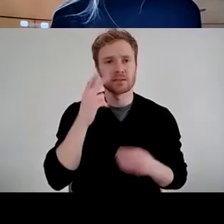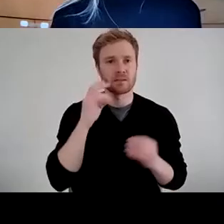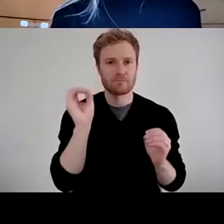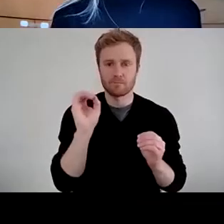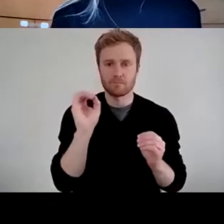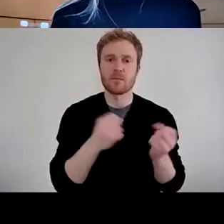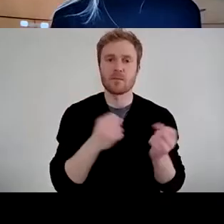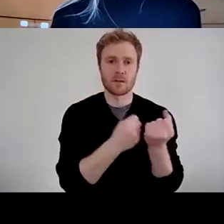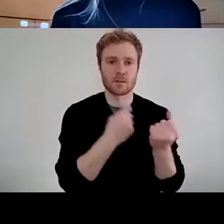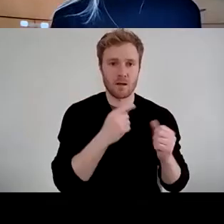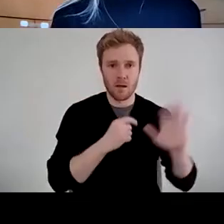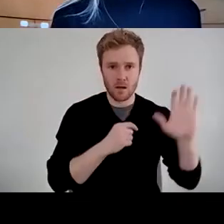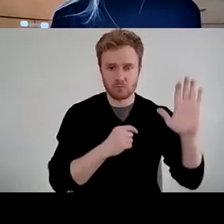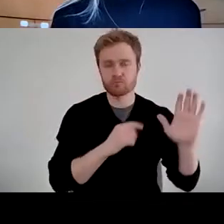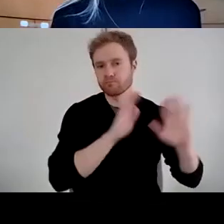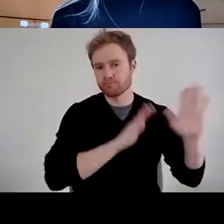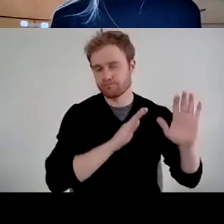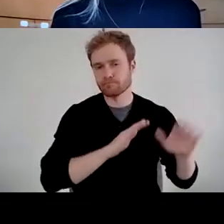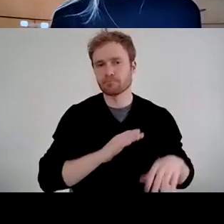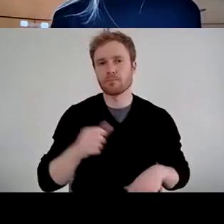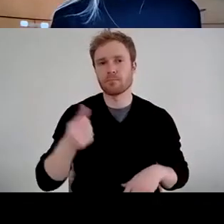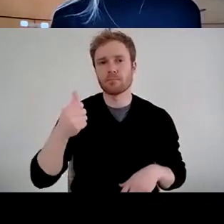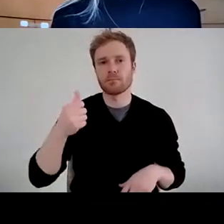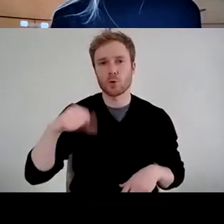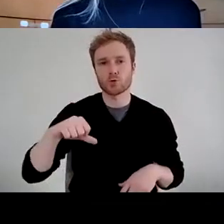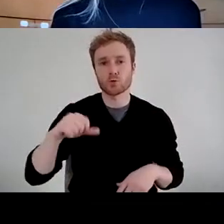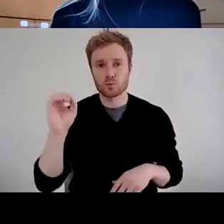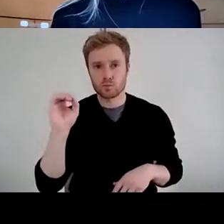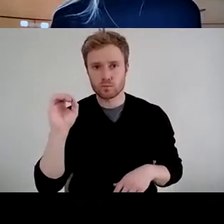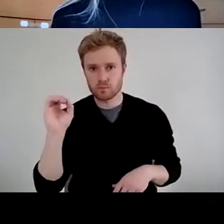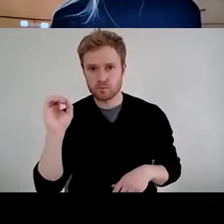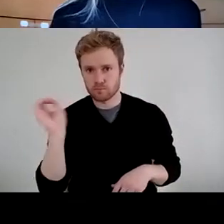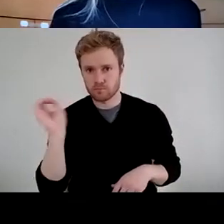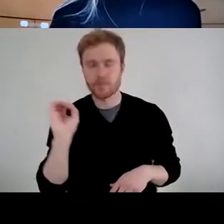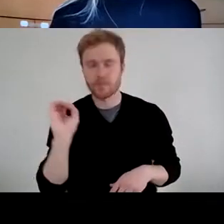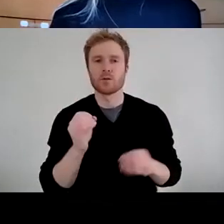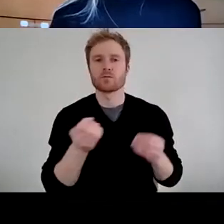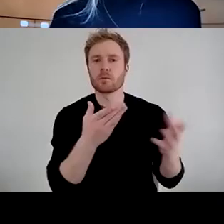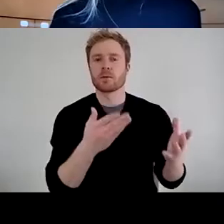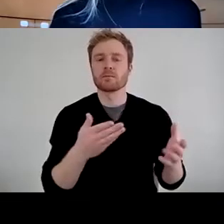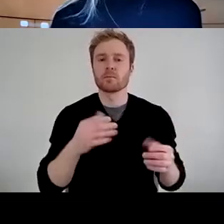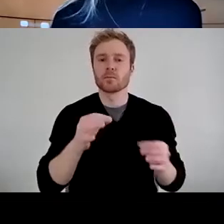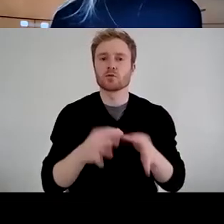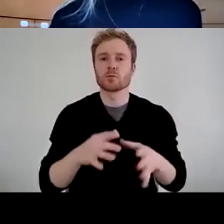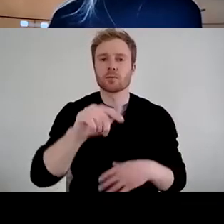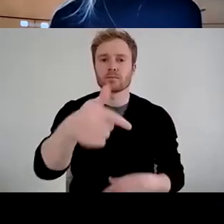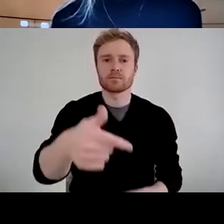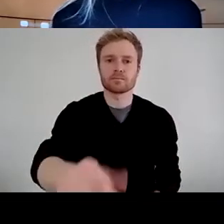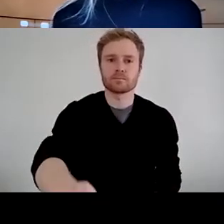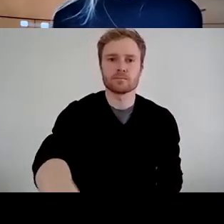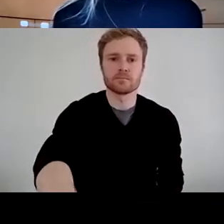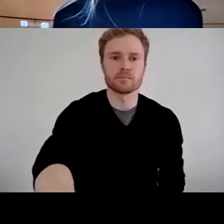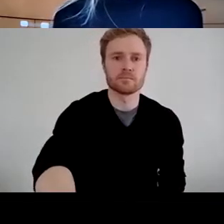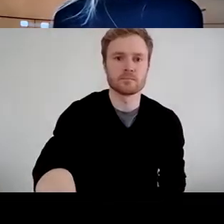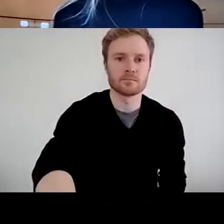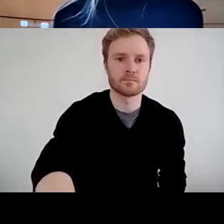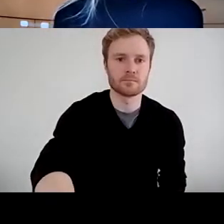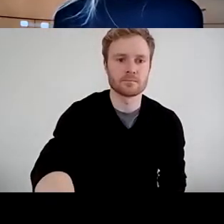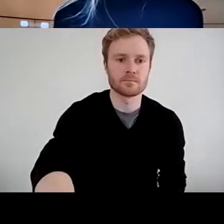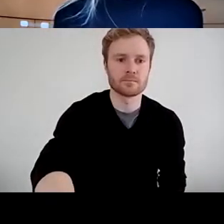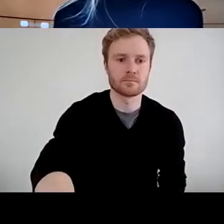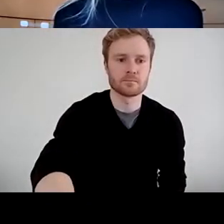to 429 Forbes Avenue zoned GTB Golden Triangle Subdistrict B, First Ward Council District